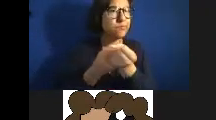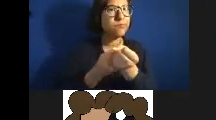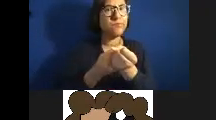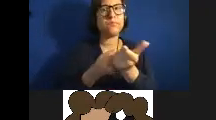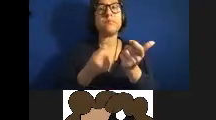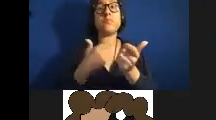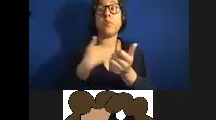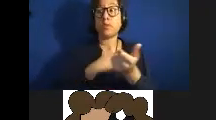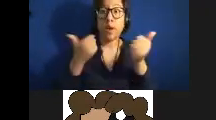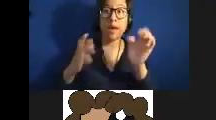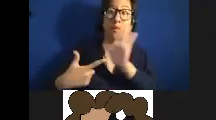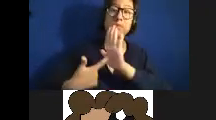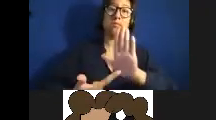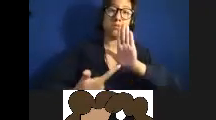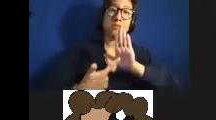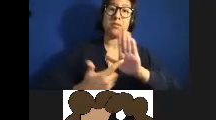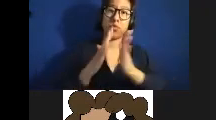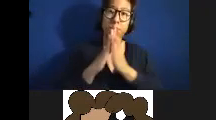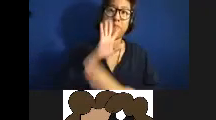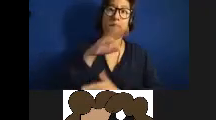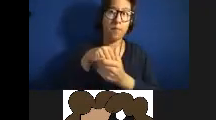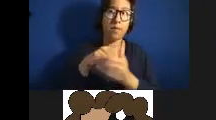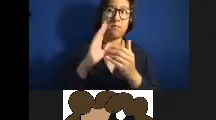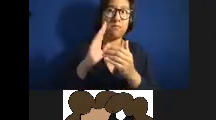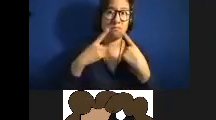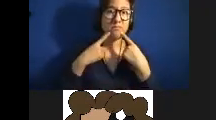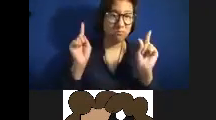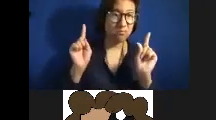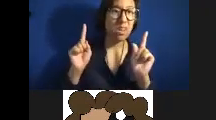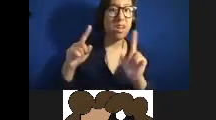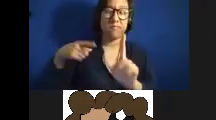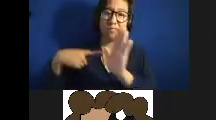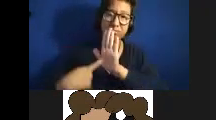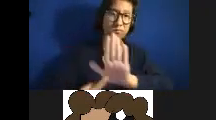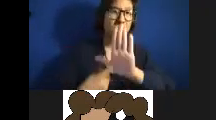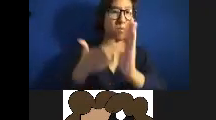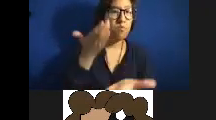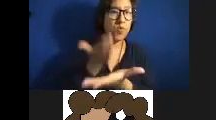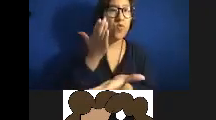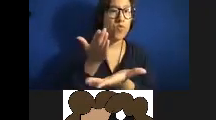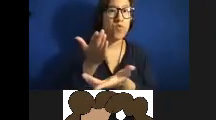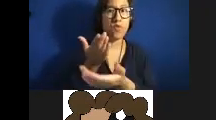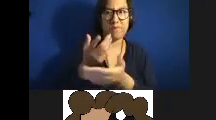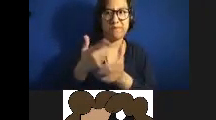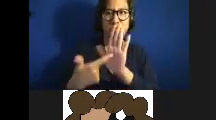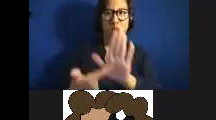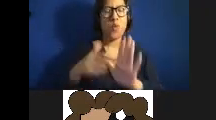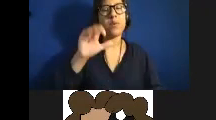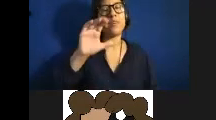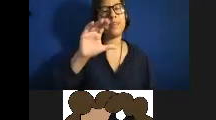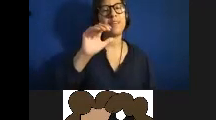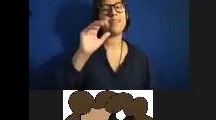to elevate that narrative and that frame and really trying to shine a light on CAT 911